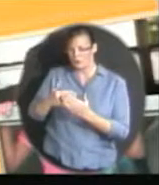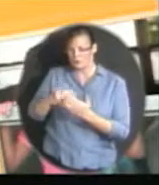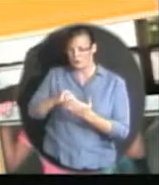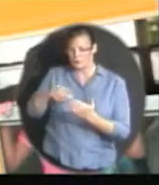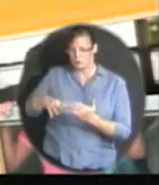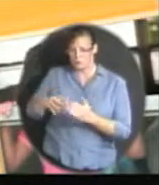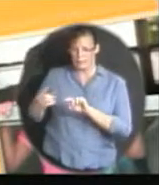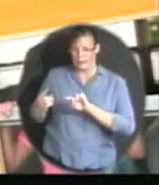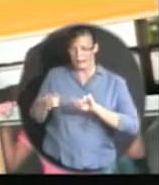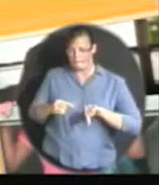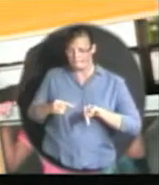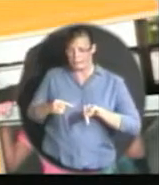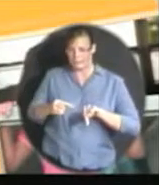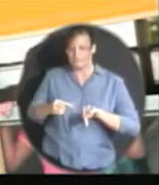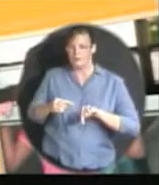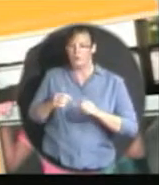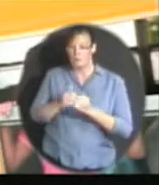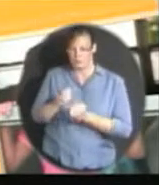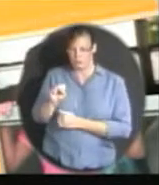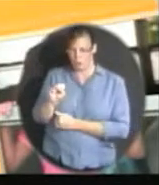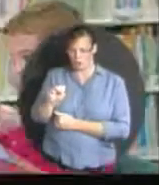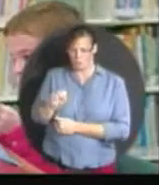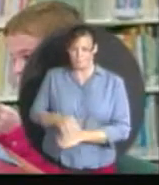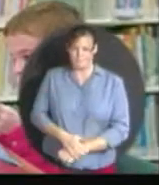SAIL attended on a scholarship.